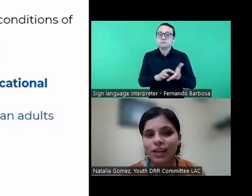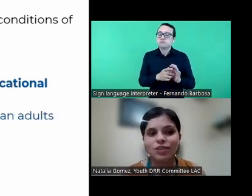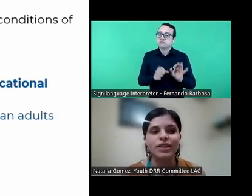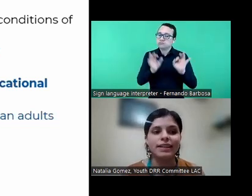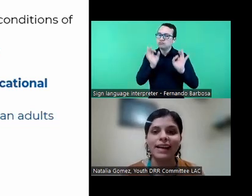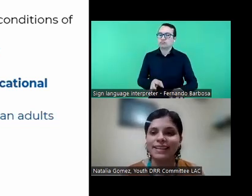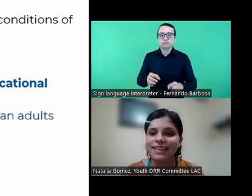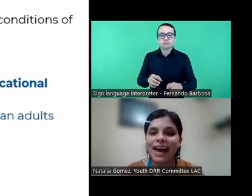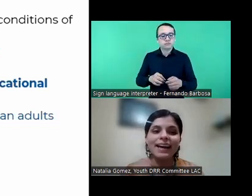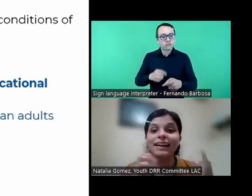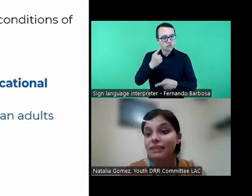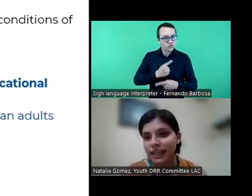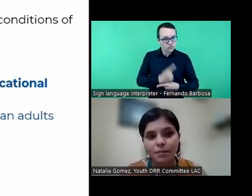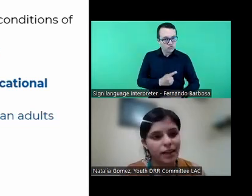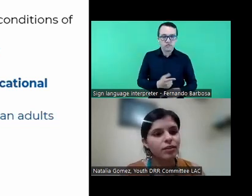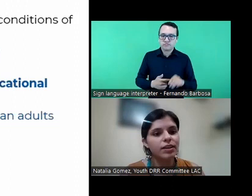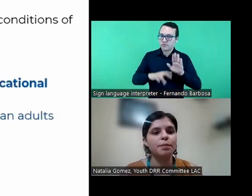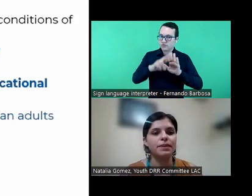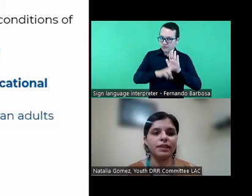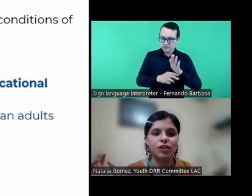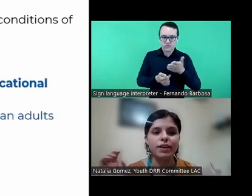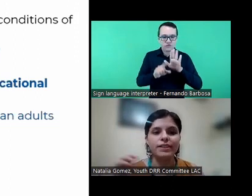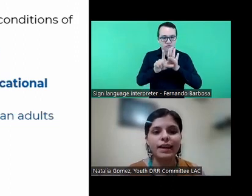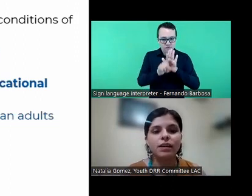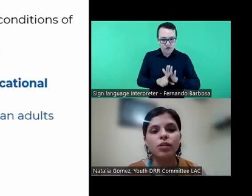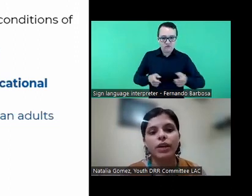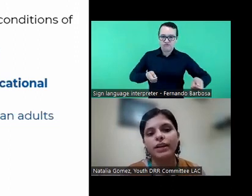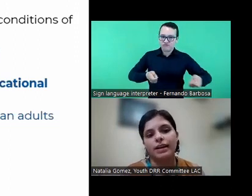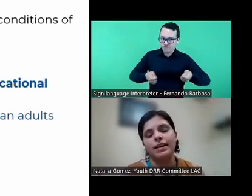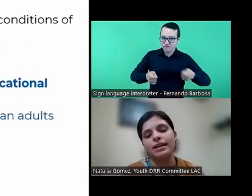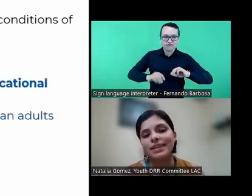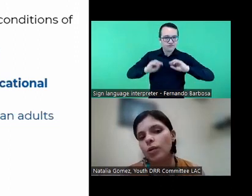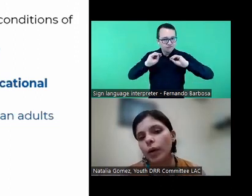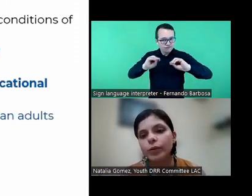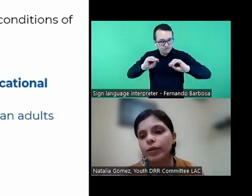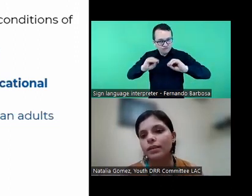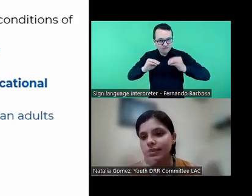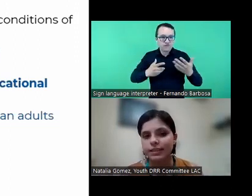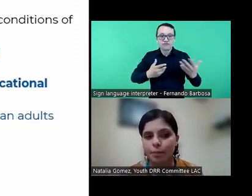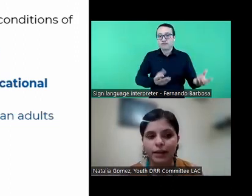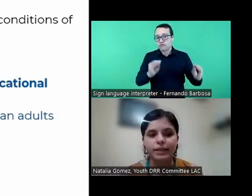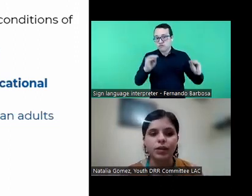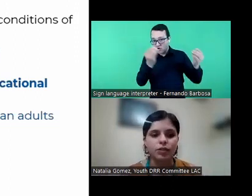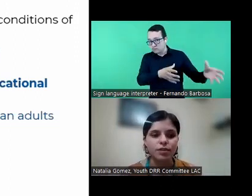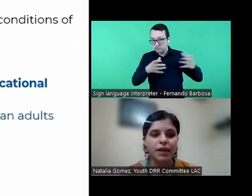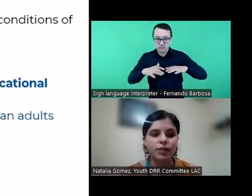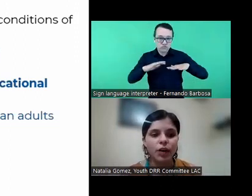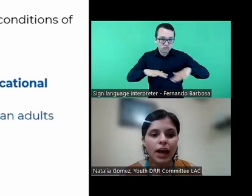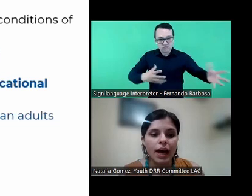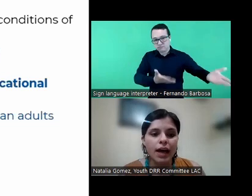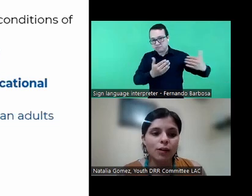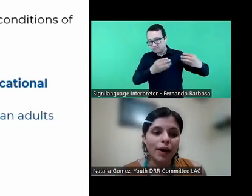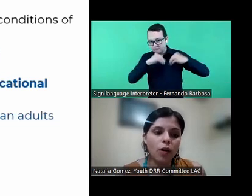ensure compliance of regulations and laws, training, and include children and young people